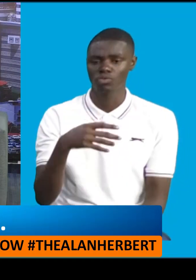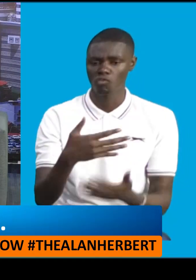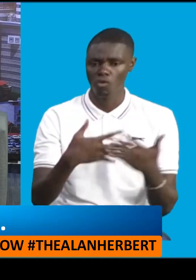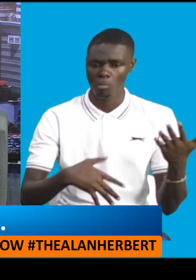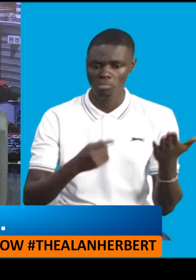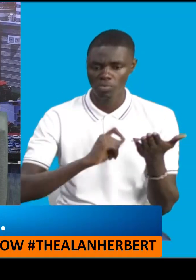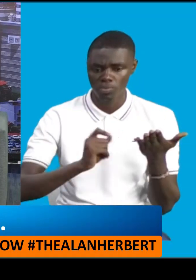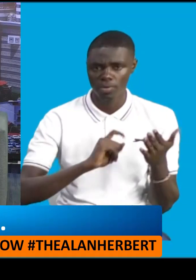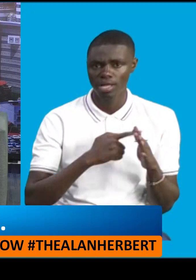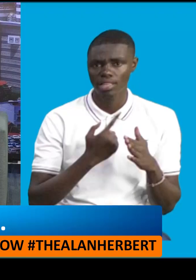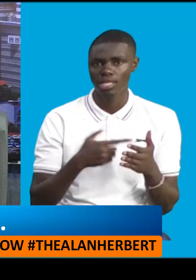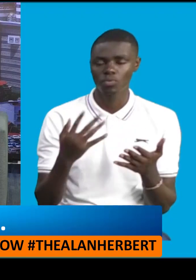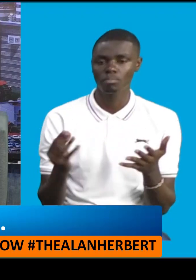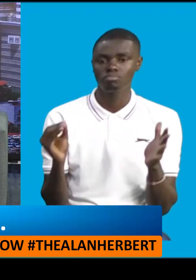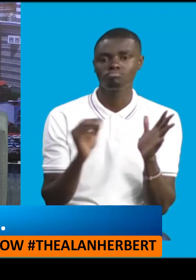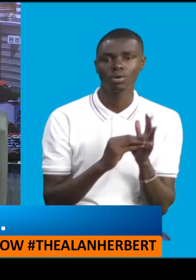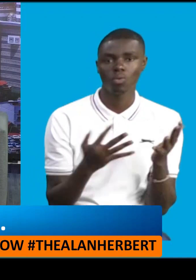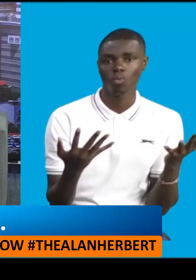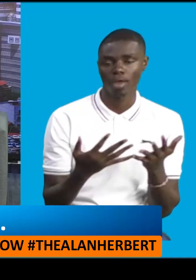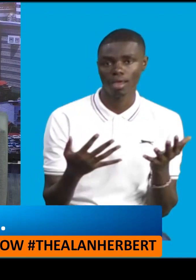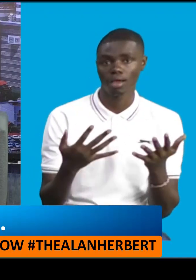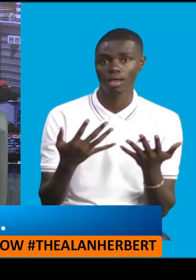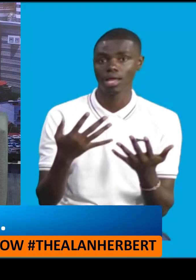so the form will be filled and it will be uploaded to